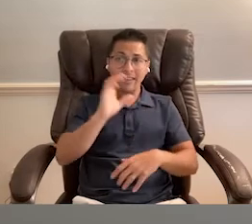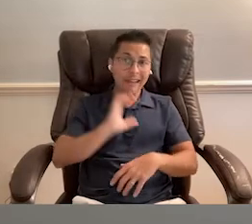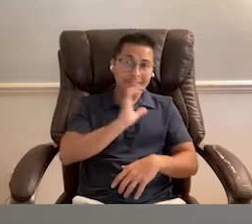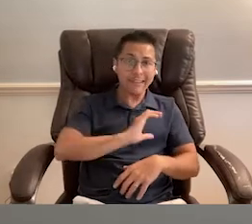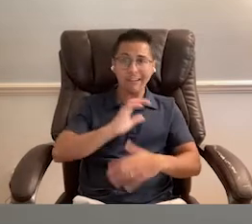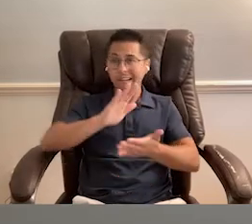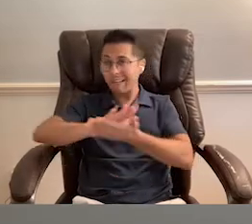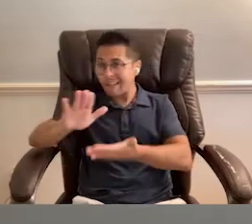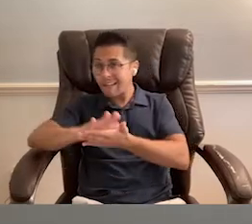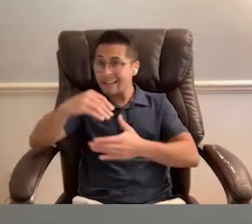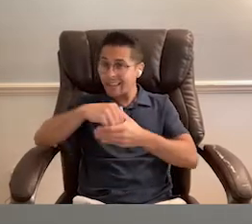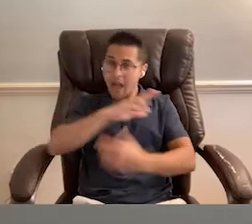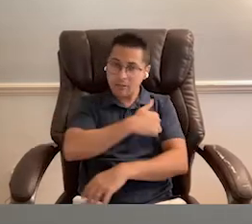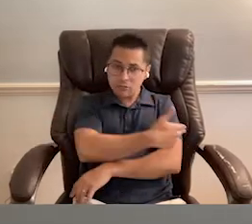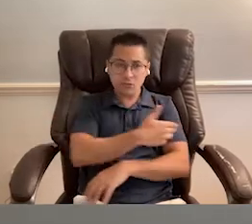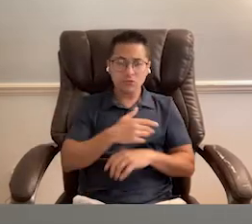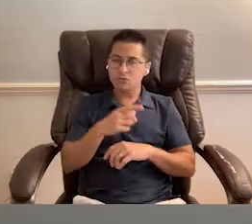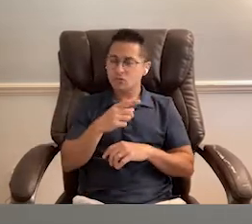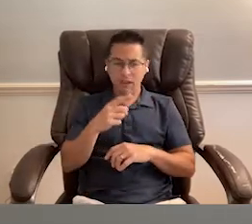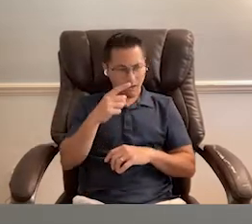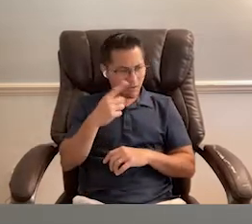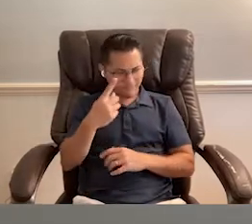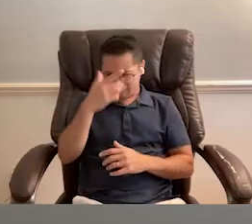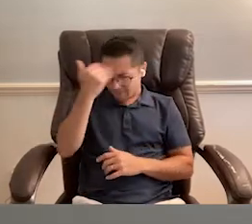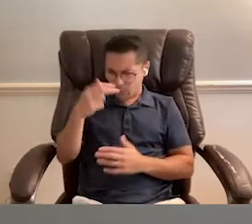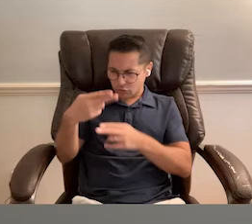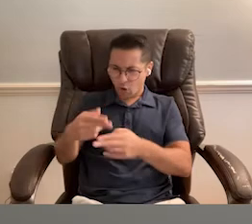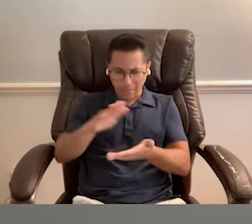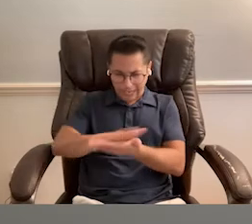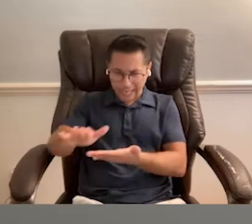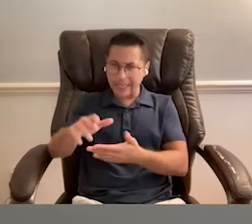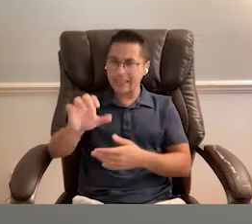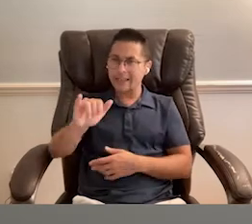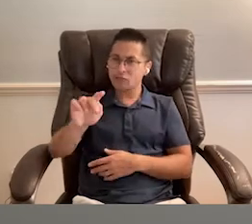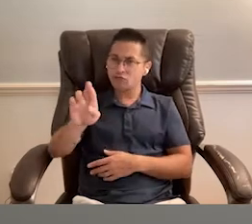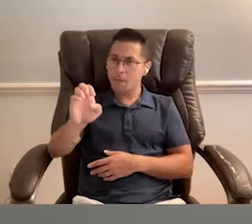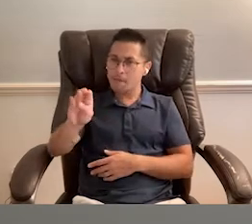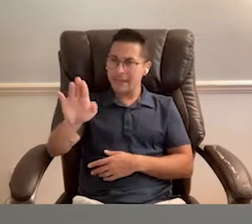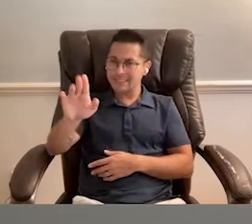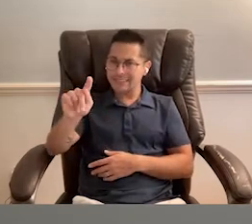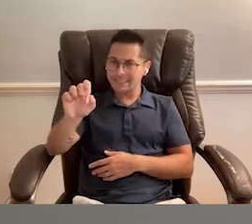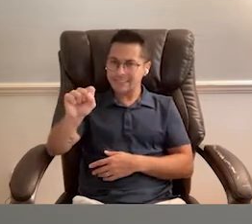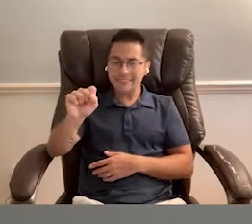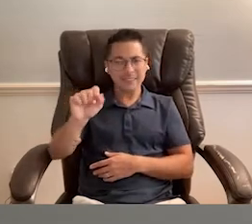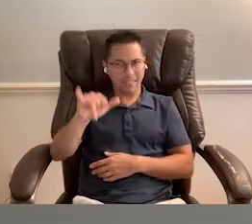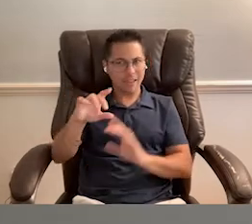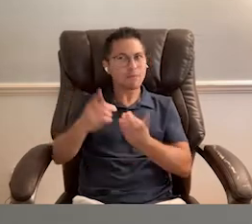custodial in the hospital. I forget what it's called, where they sterilize the instruments in that department as well. They could work